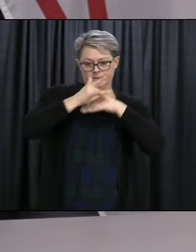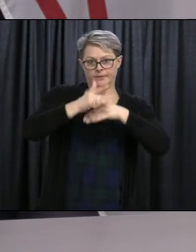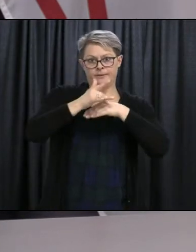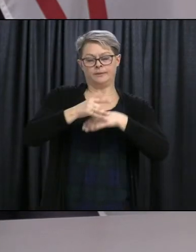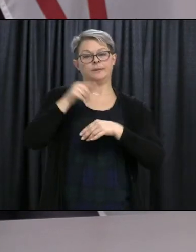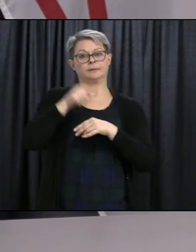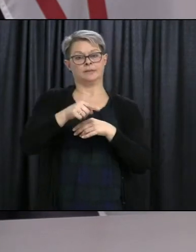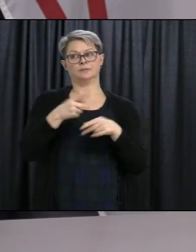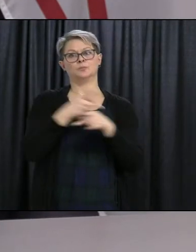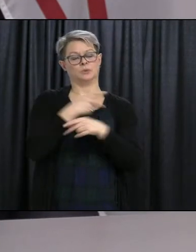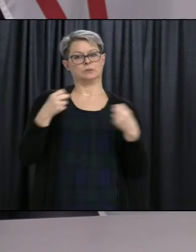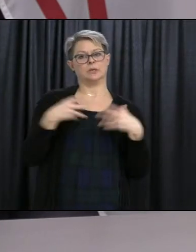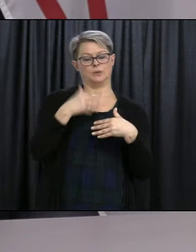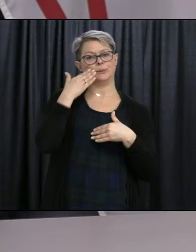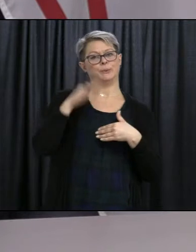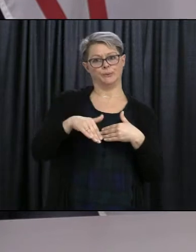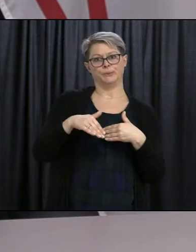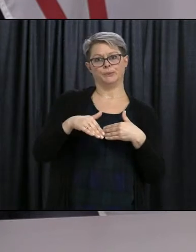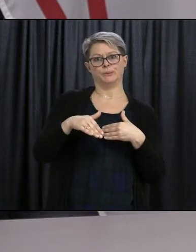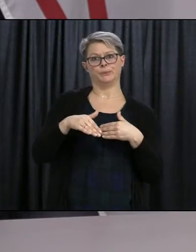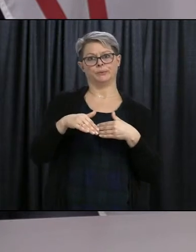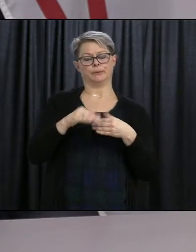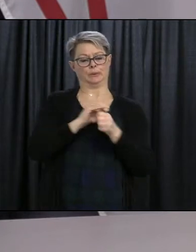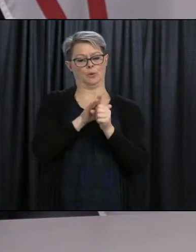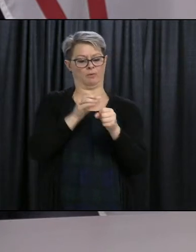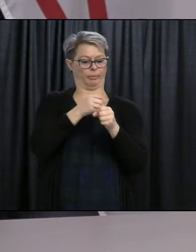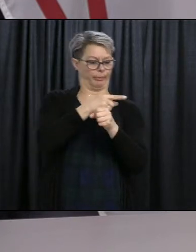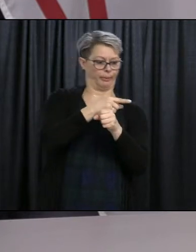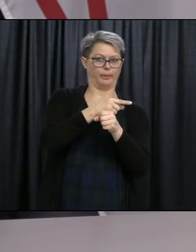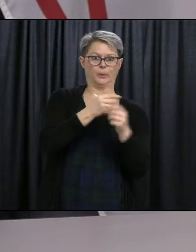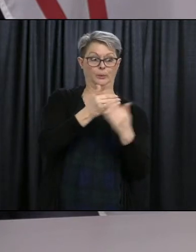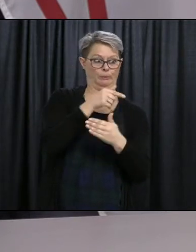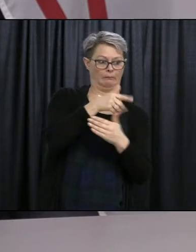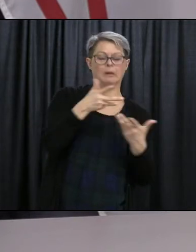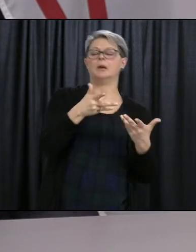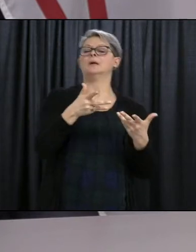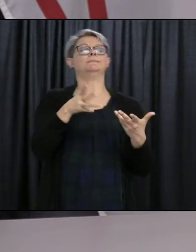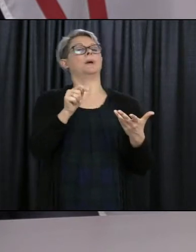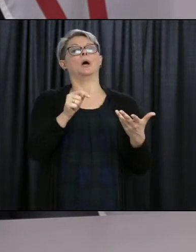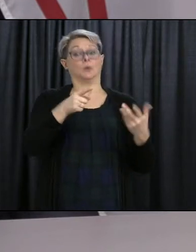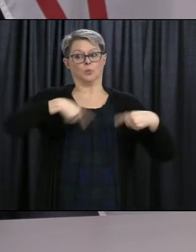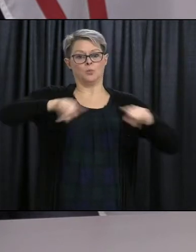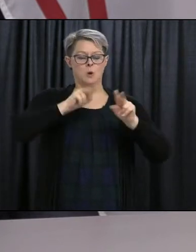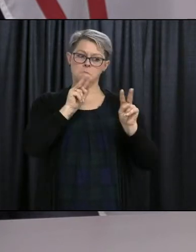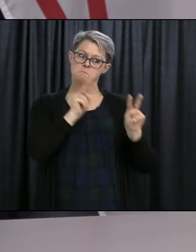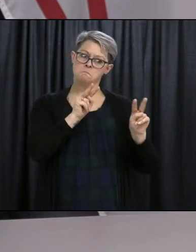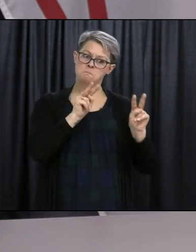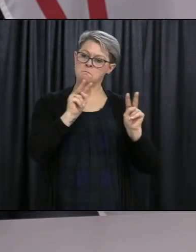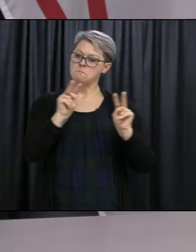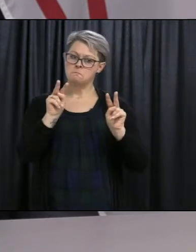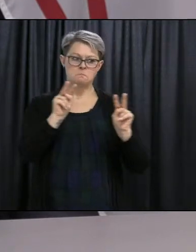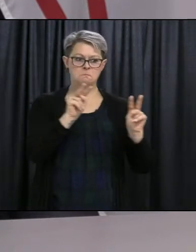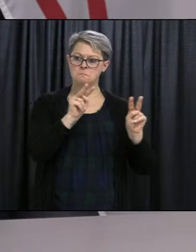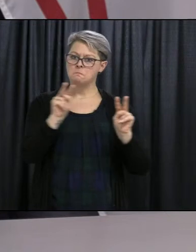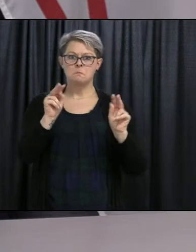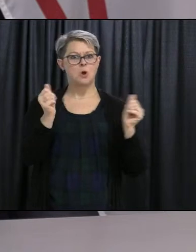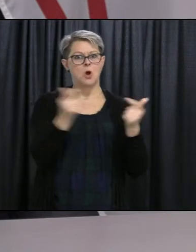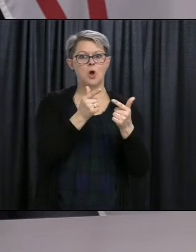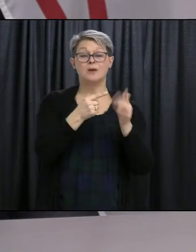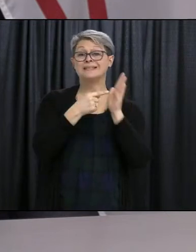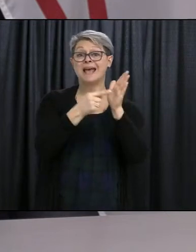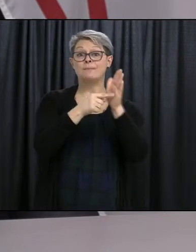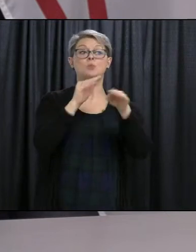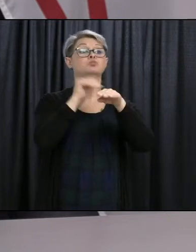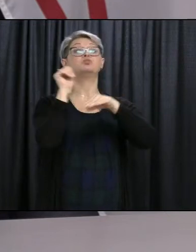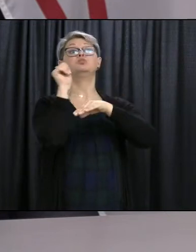scarier proposition, but we certainly have been on the lookout. So we have sent away samples to